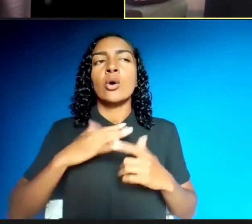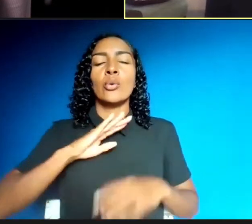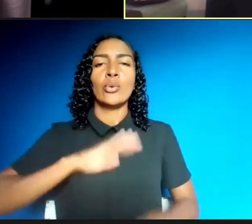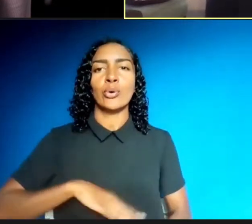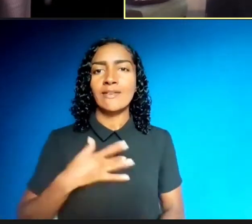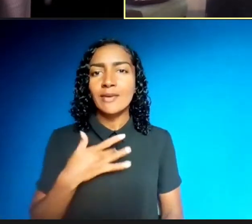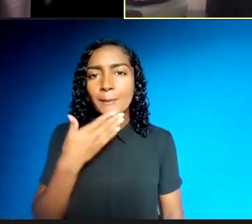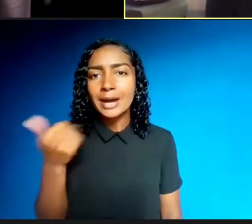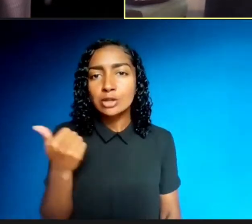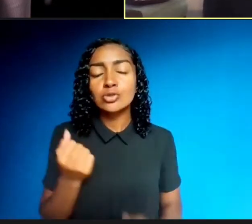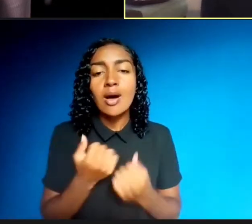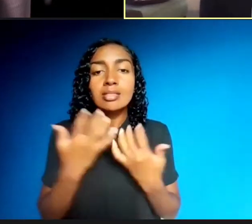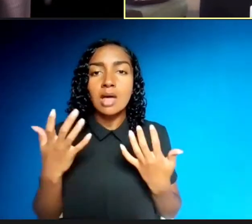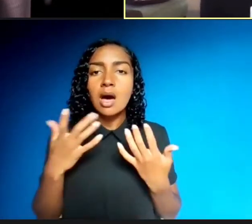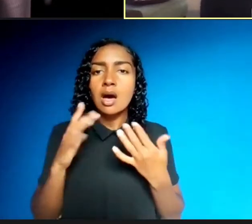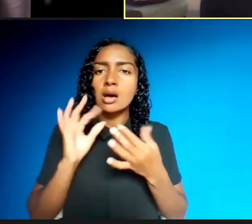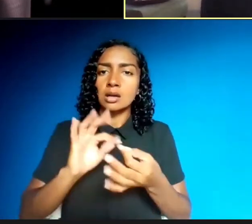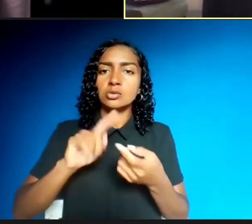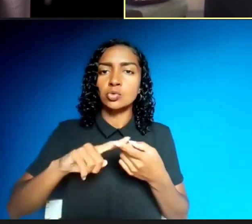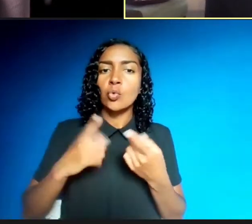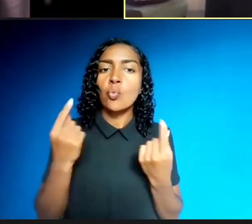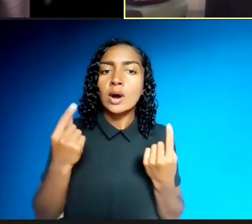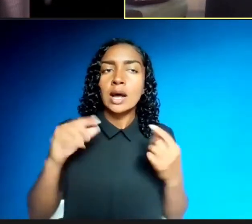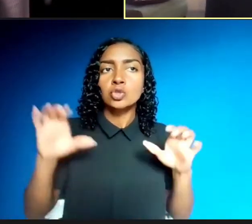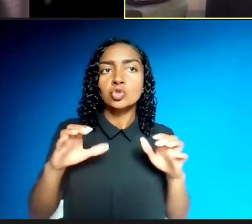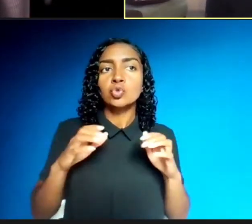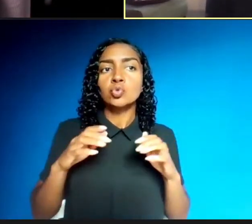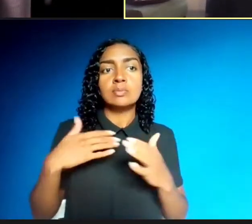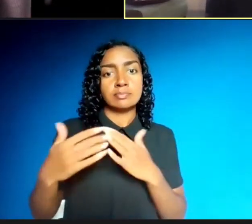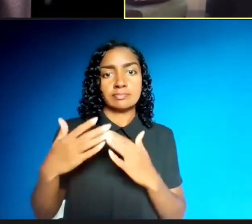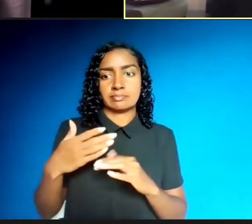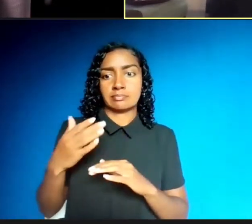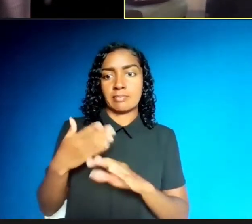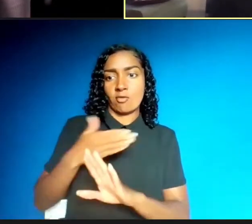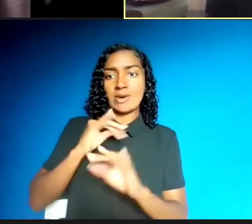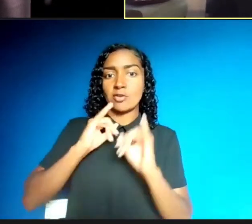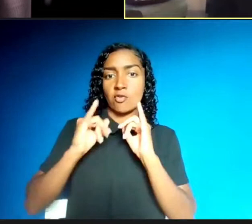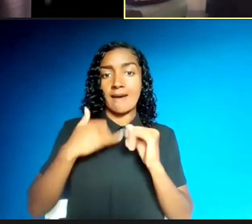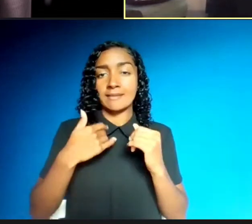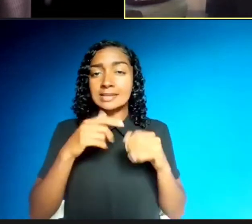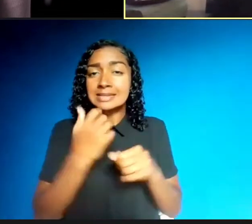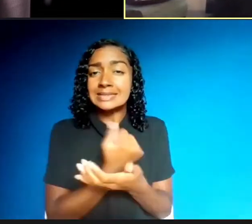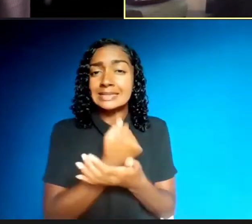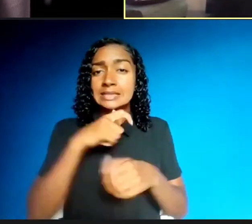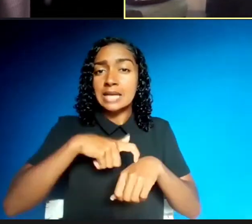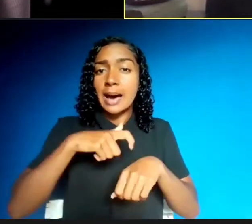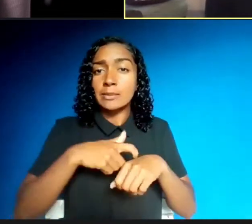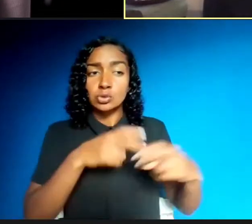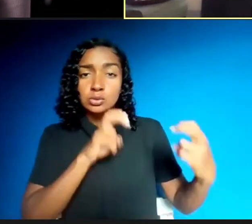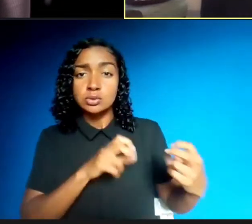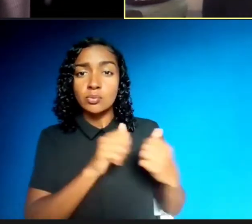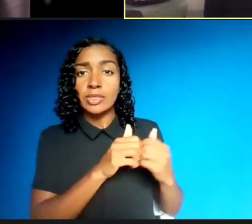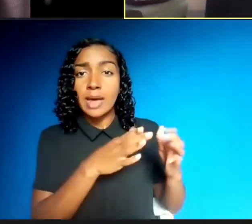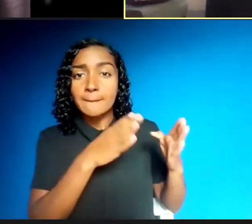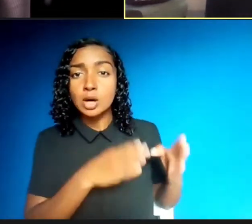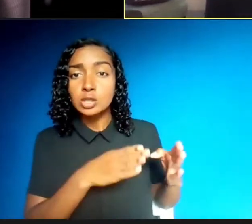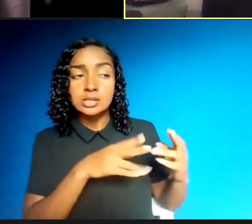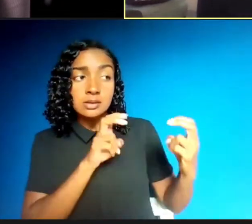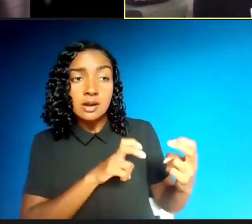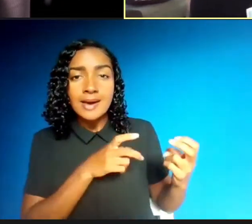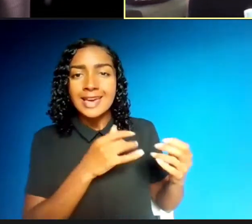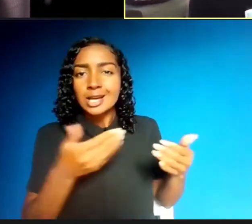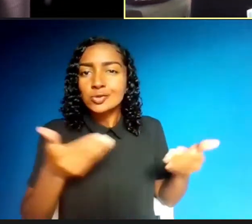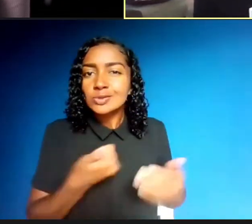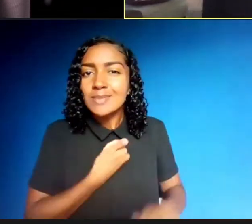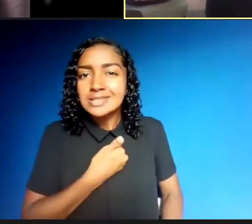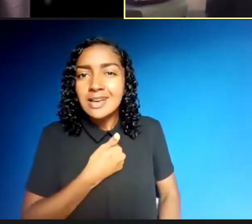even before we start taping the interview. If I have time, to sit down with the person and just introduce myself and say, how you doing